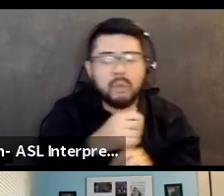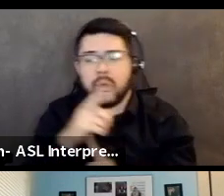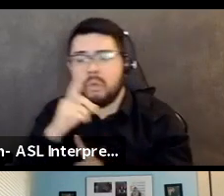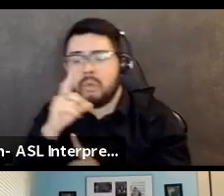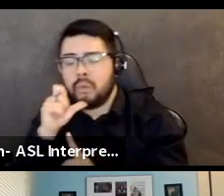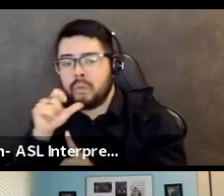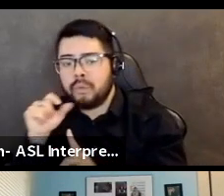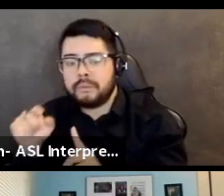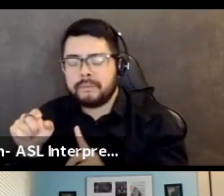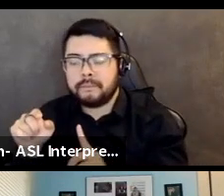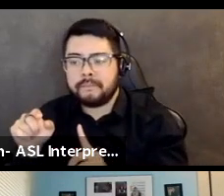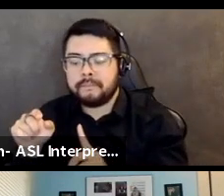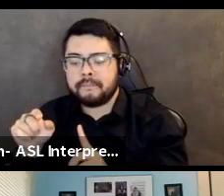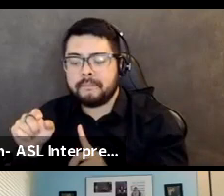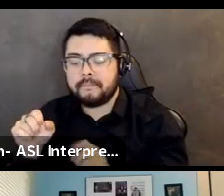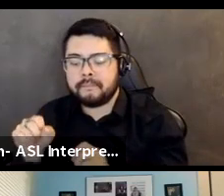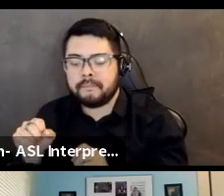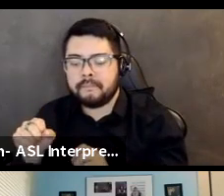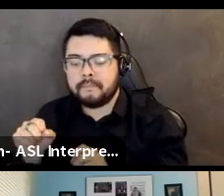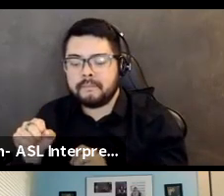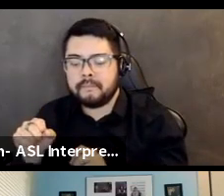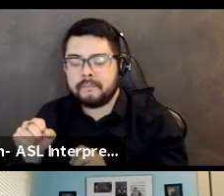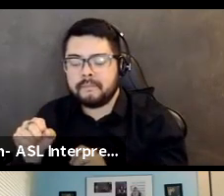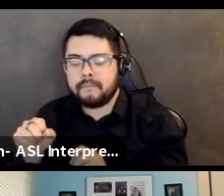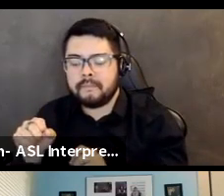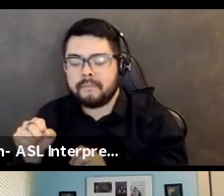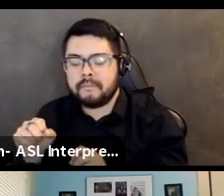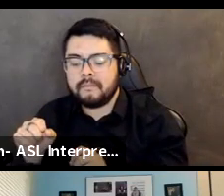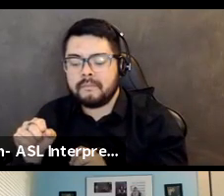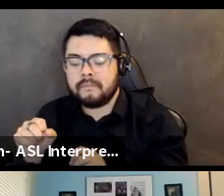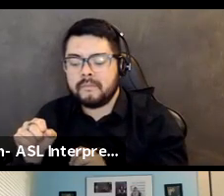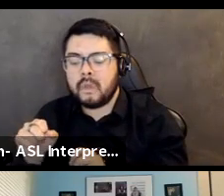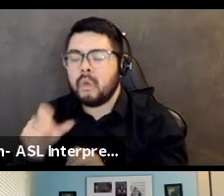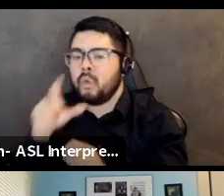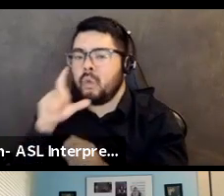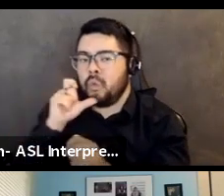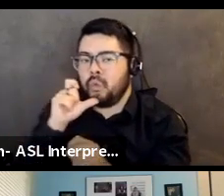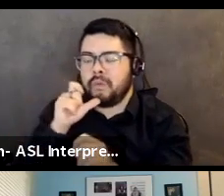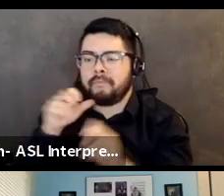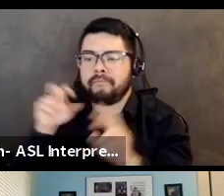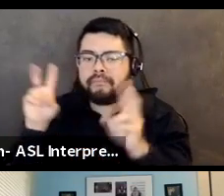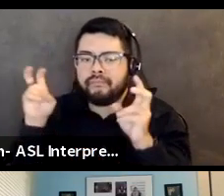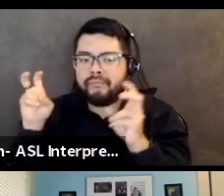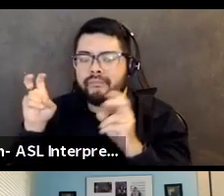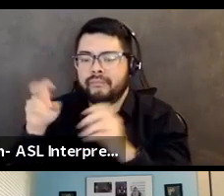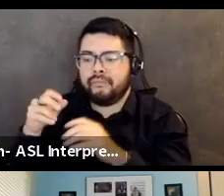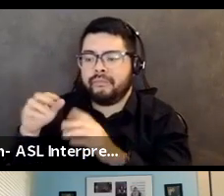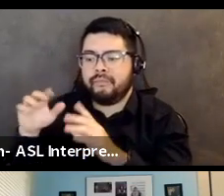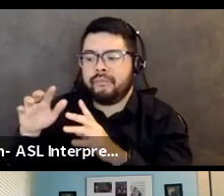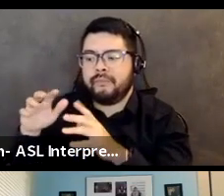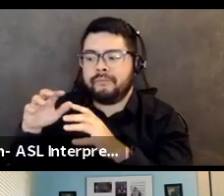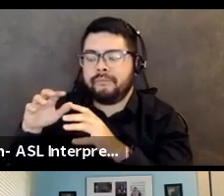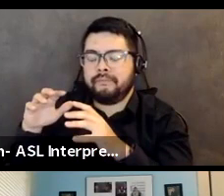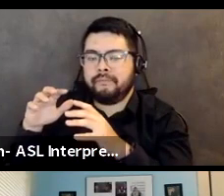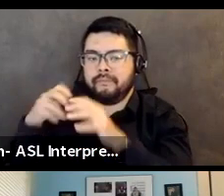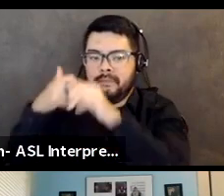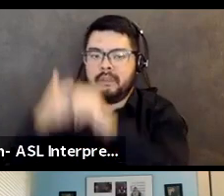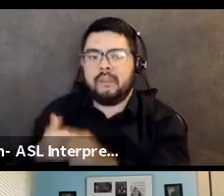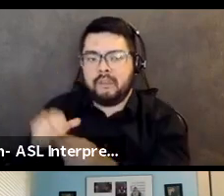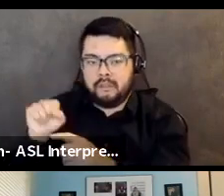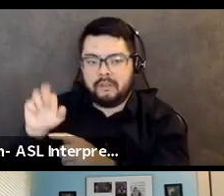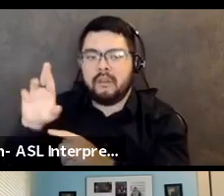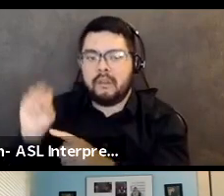um false under the purview of sros that that is basic